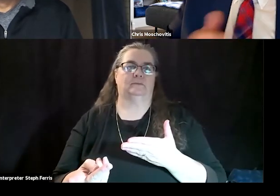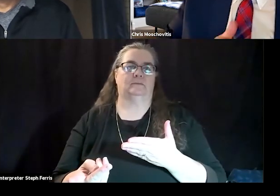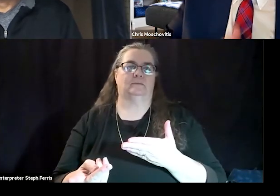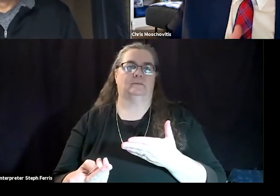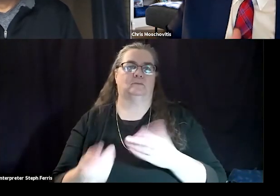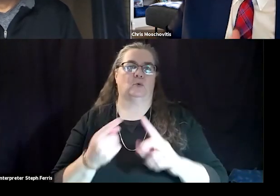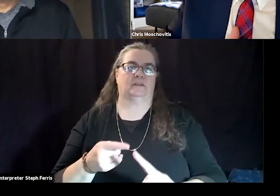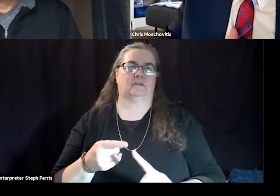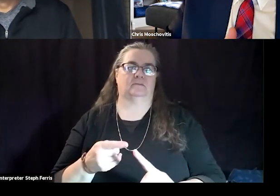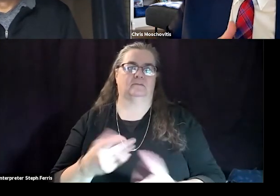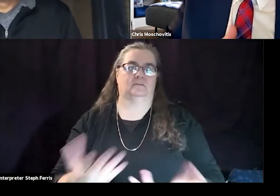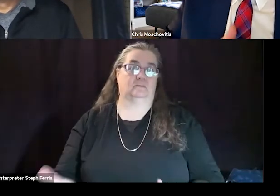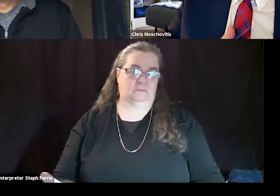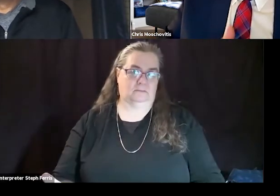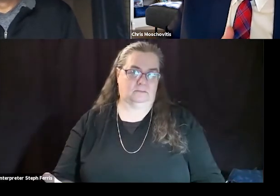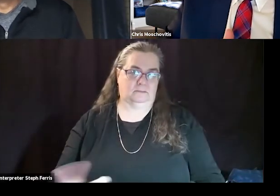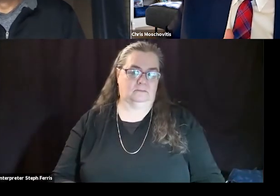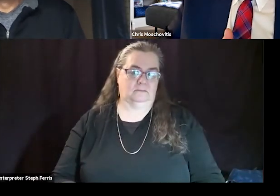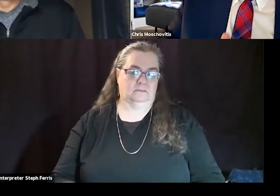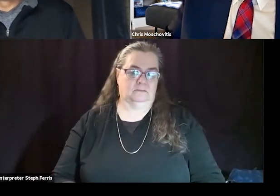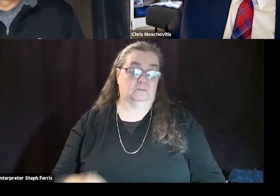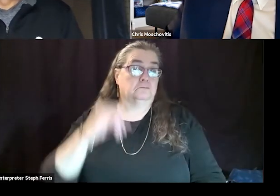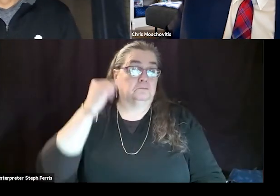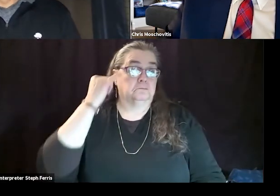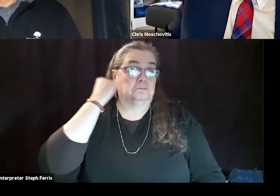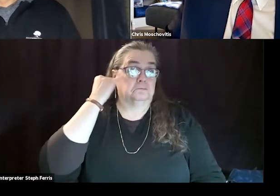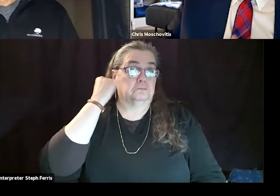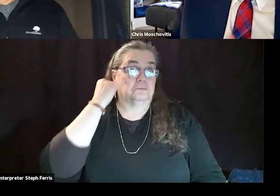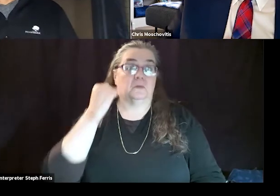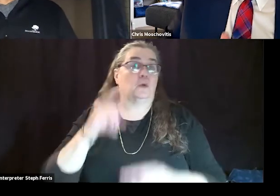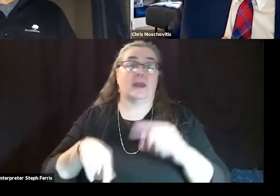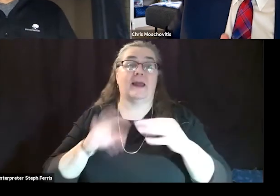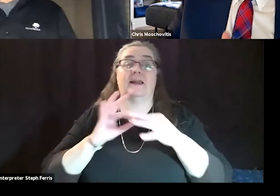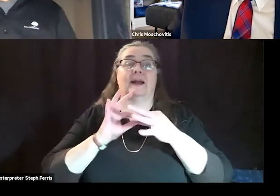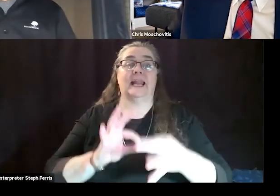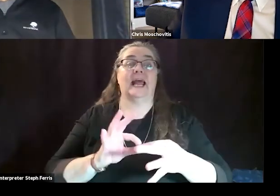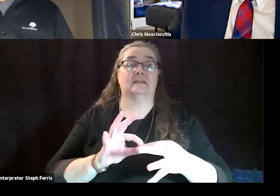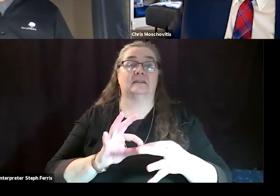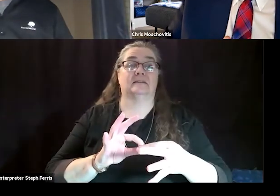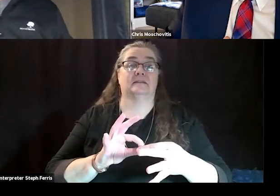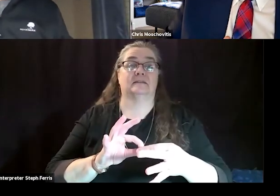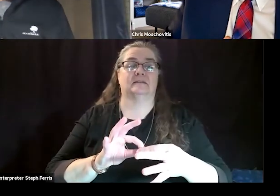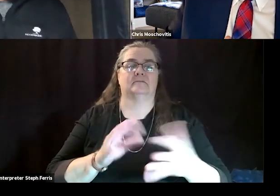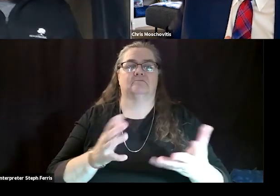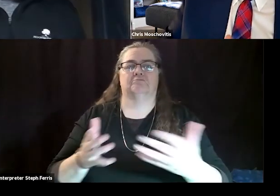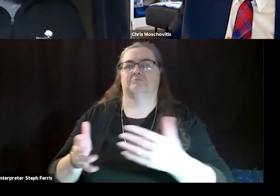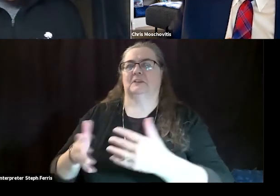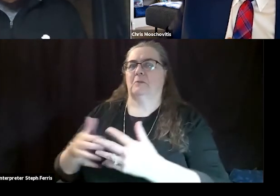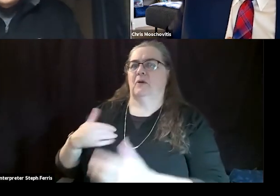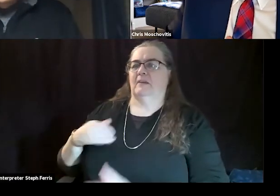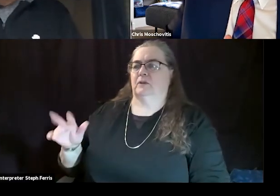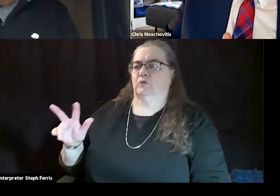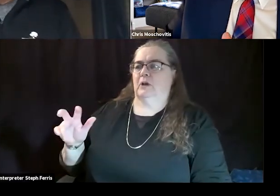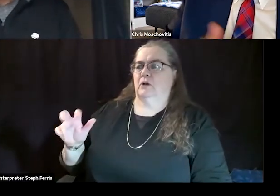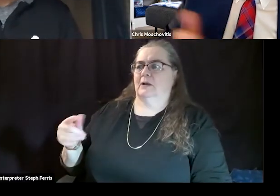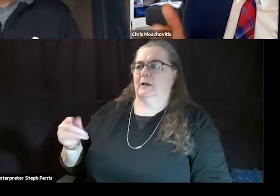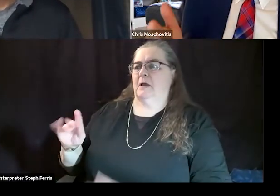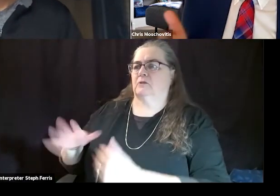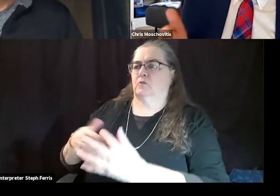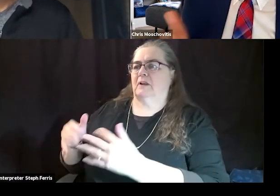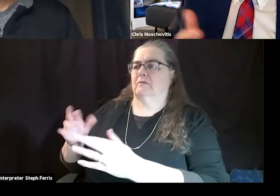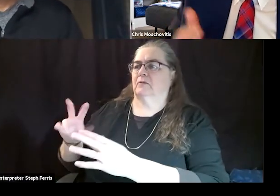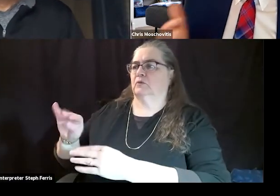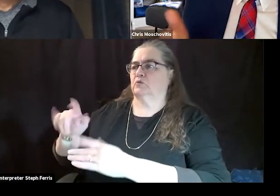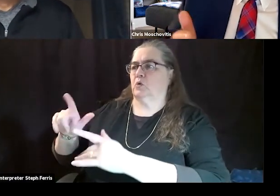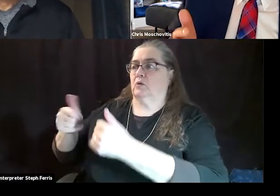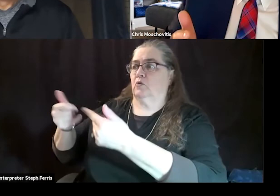is no going to that beautiful data center with your 300 virtual boxes. It's just, you're not getting there. Well, yes, but